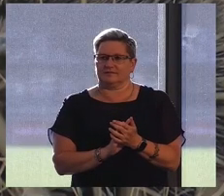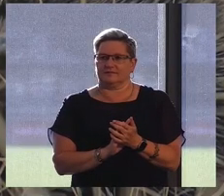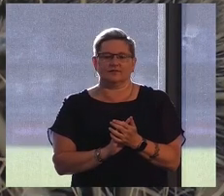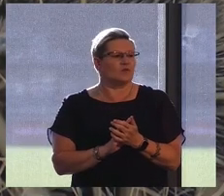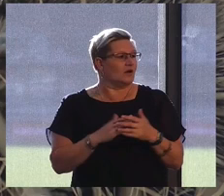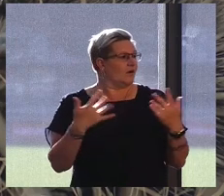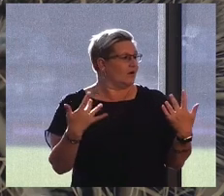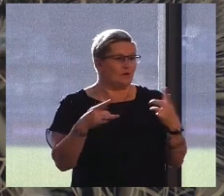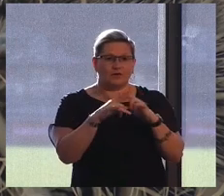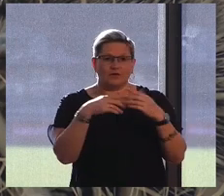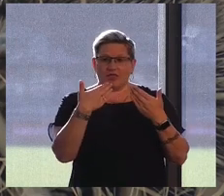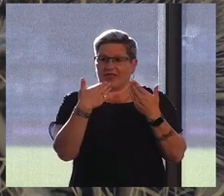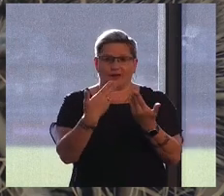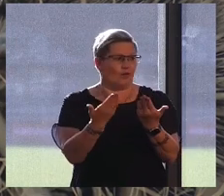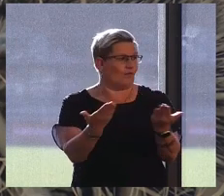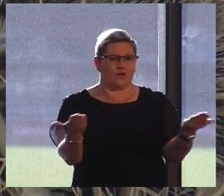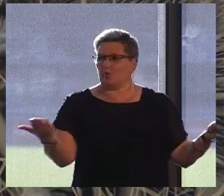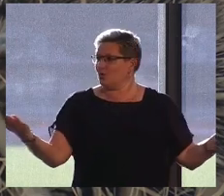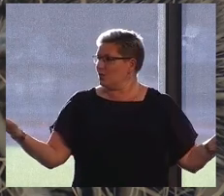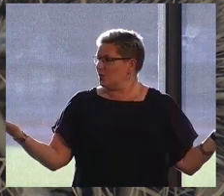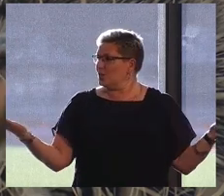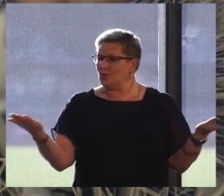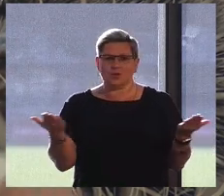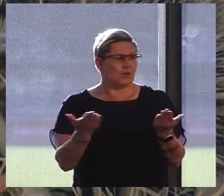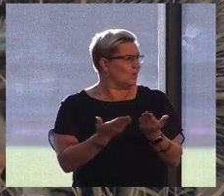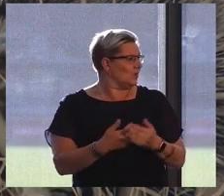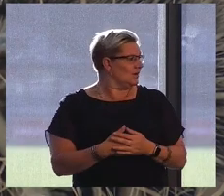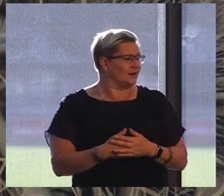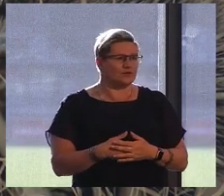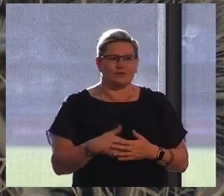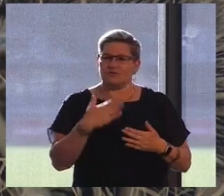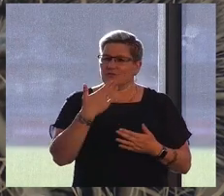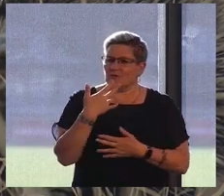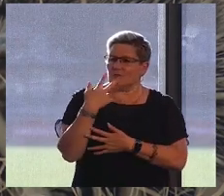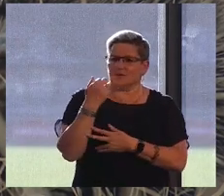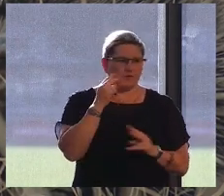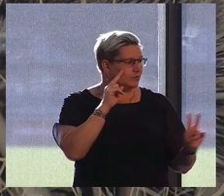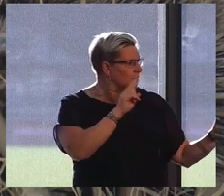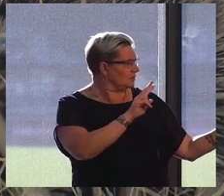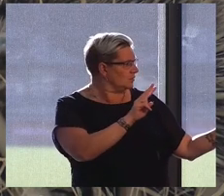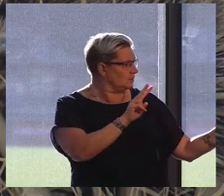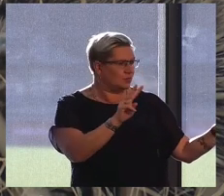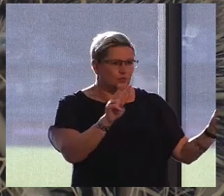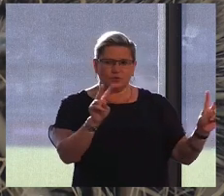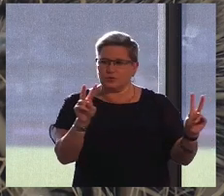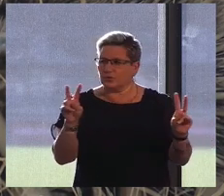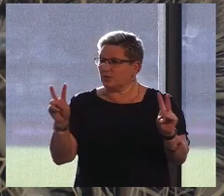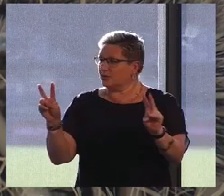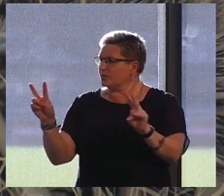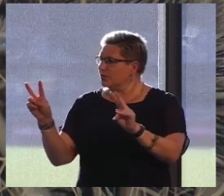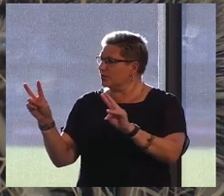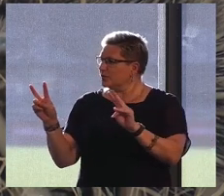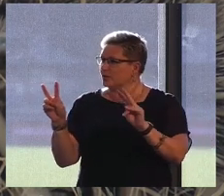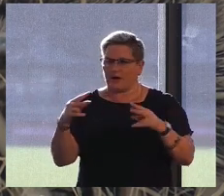also want to thank all of you, because it is so beautiful to look out and see all of your faces, so many